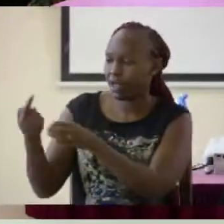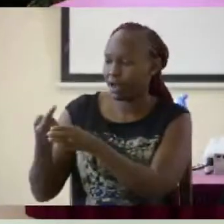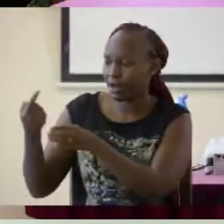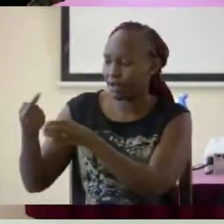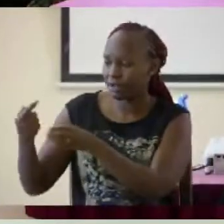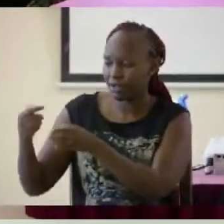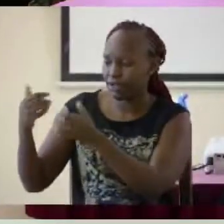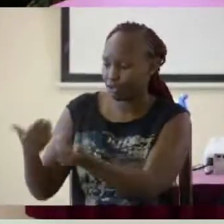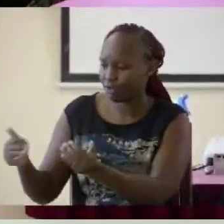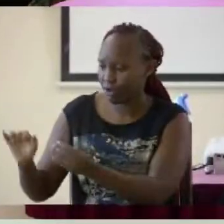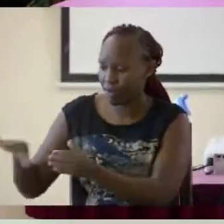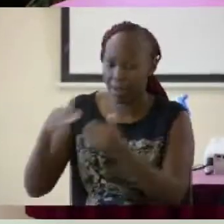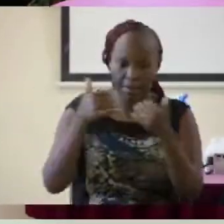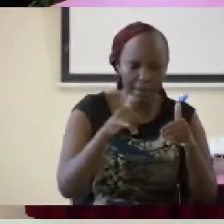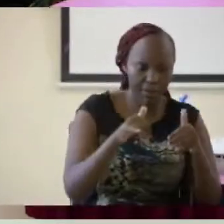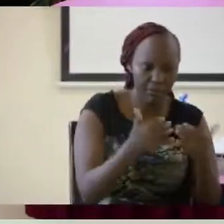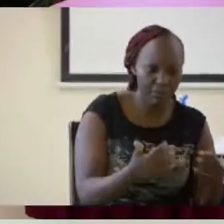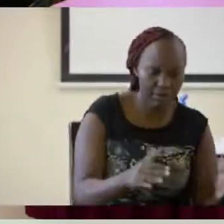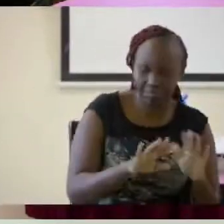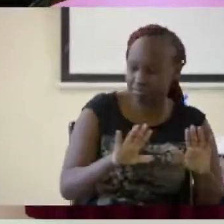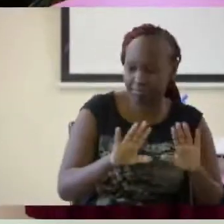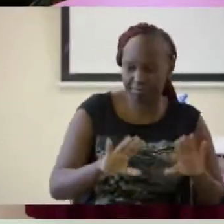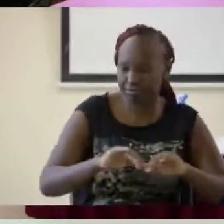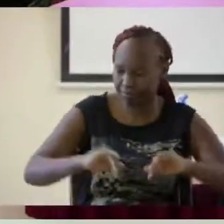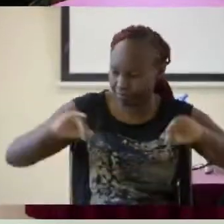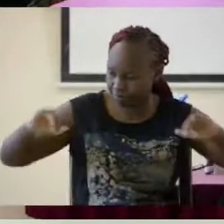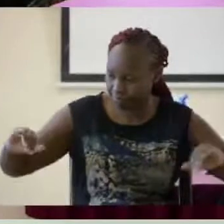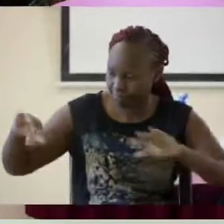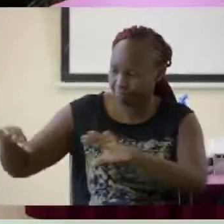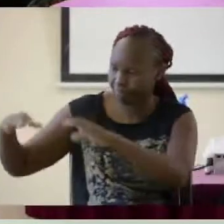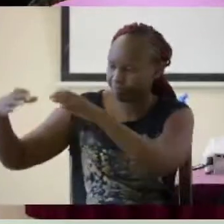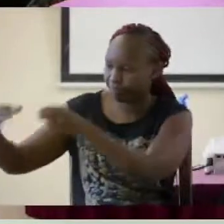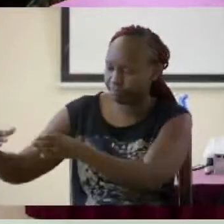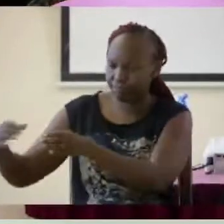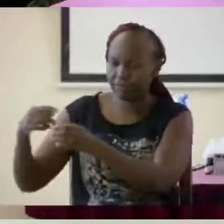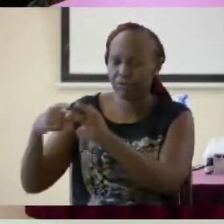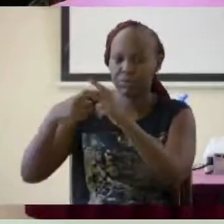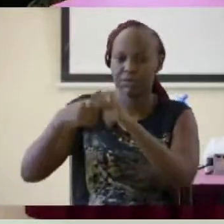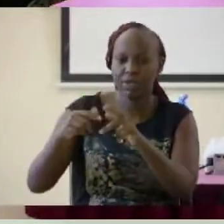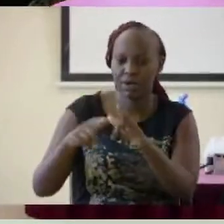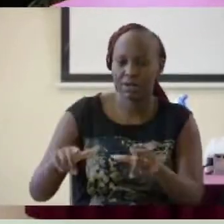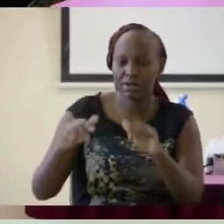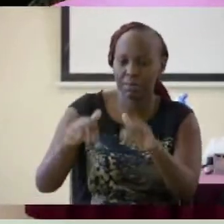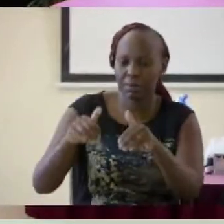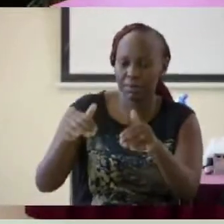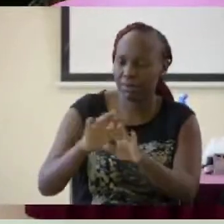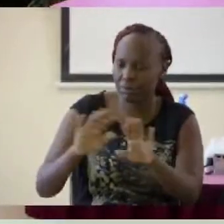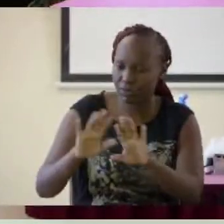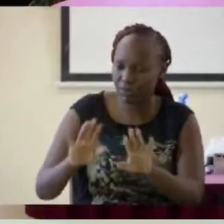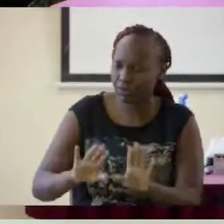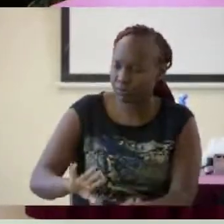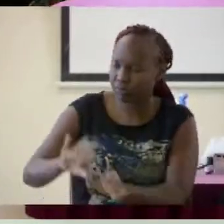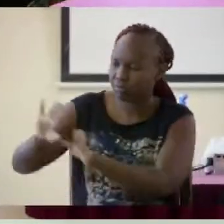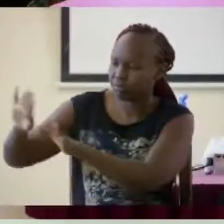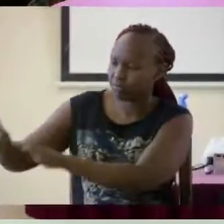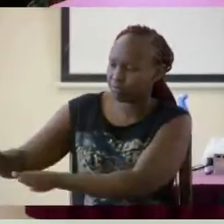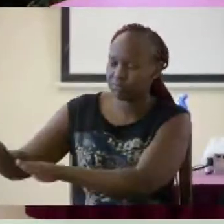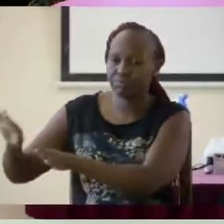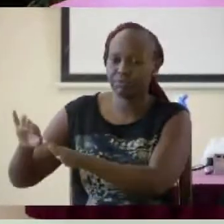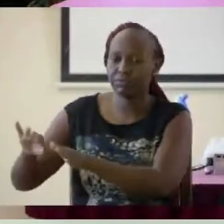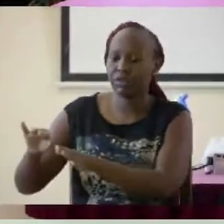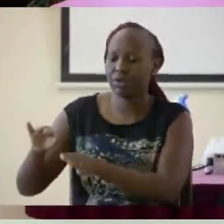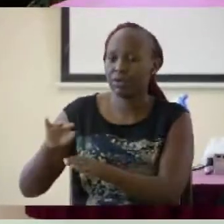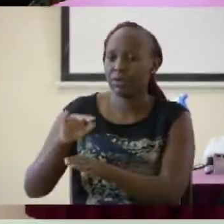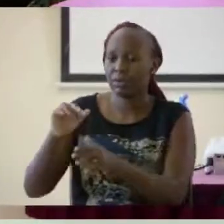with the children of other people. You cannot start tilling the land. So the growing of